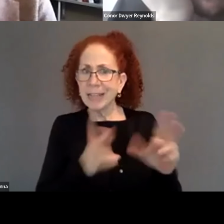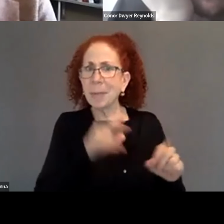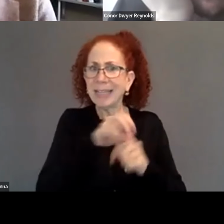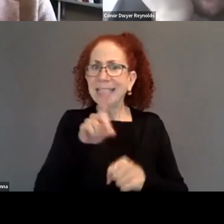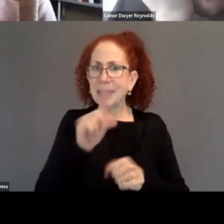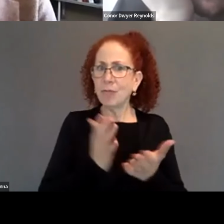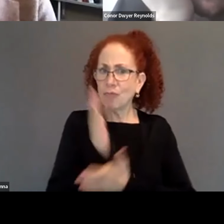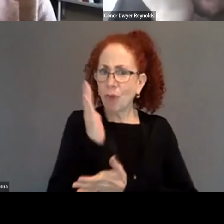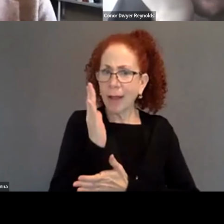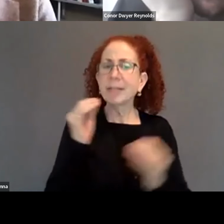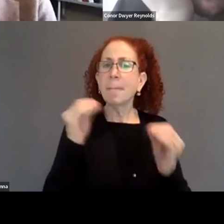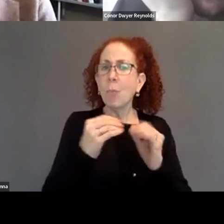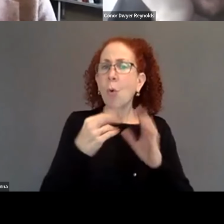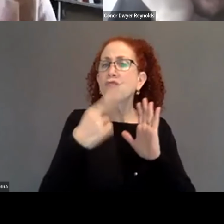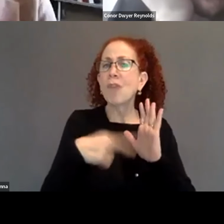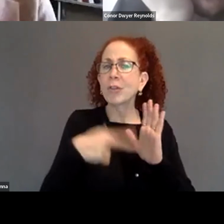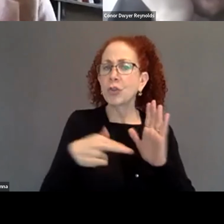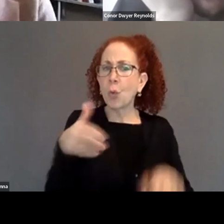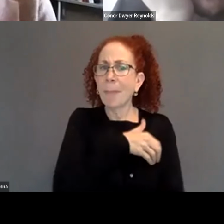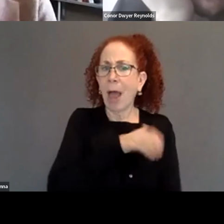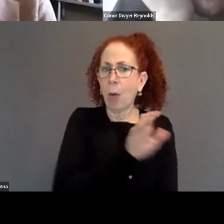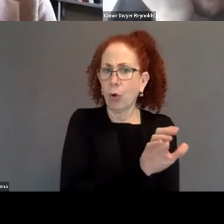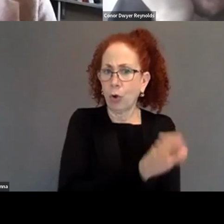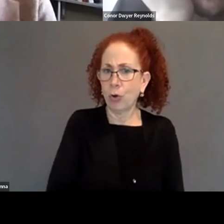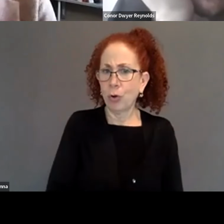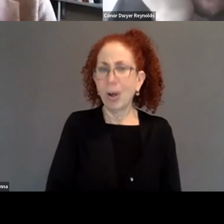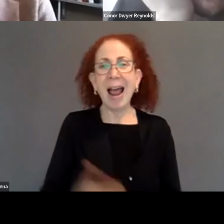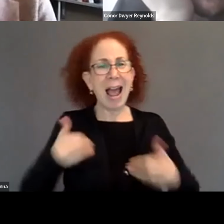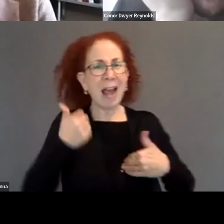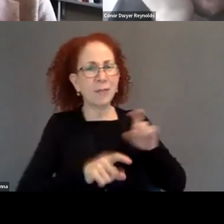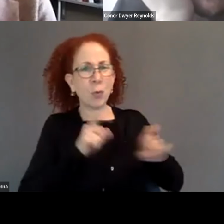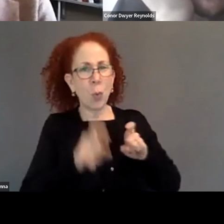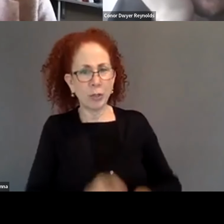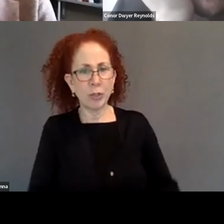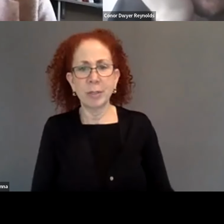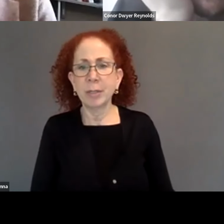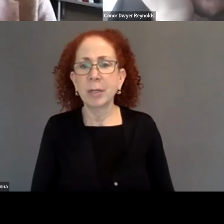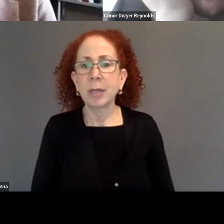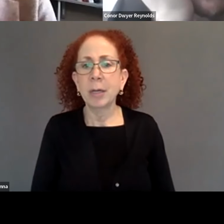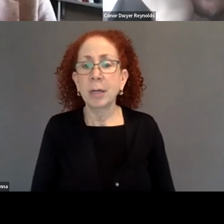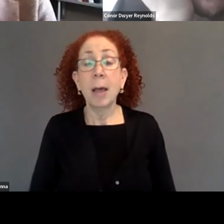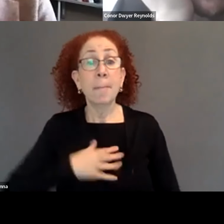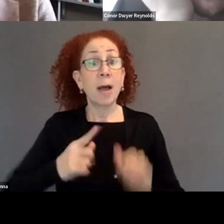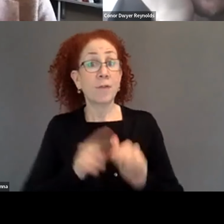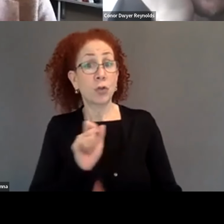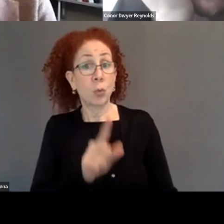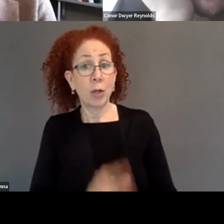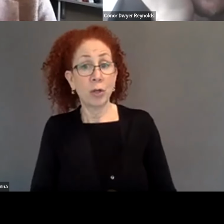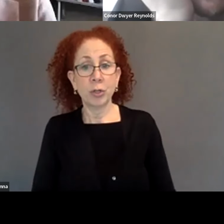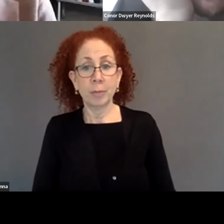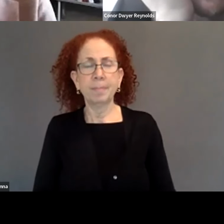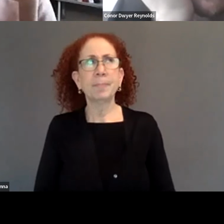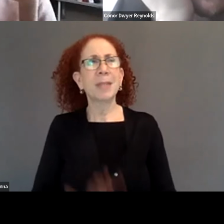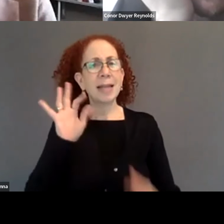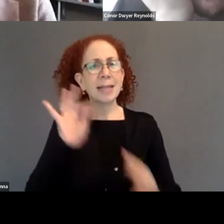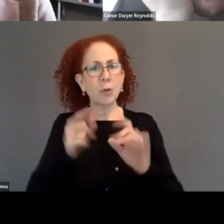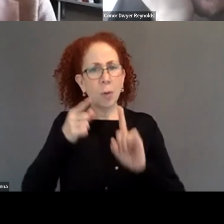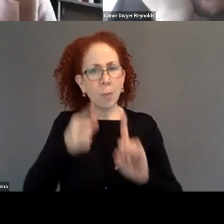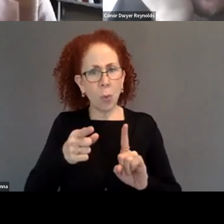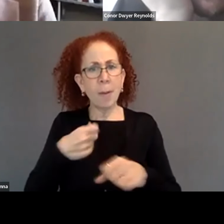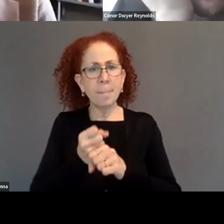more regulatory power, and I had a few questions here. My first question is tied to a point made in